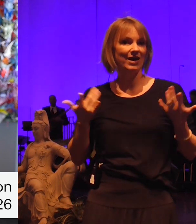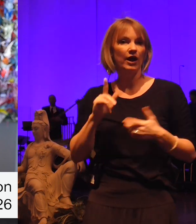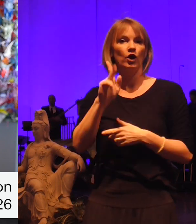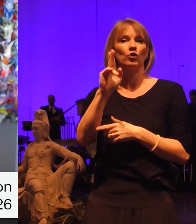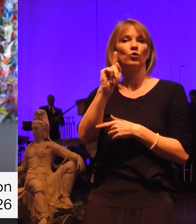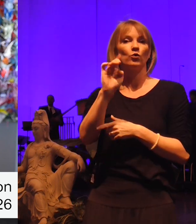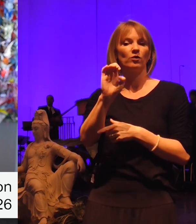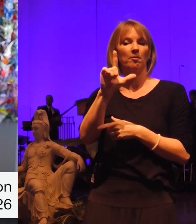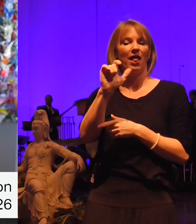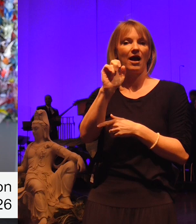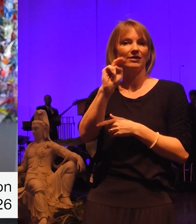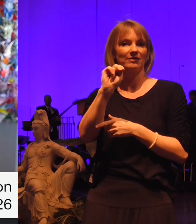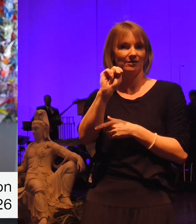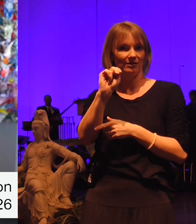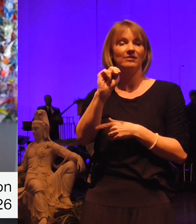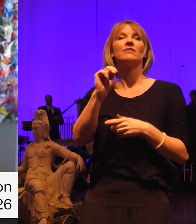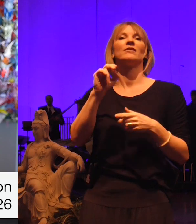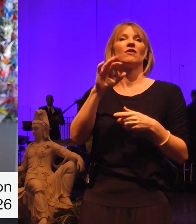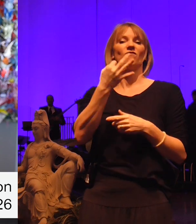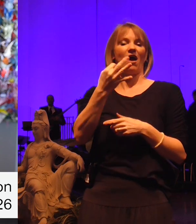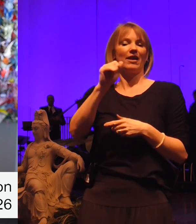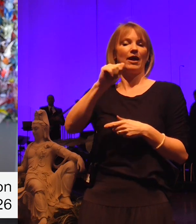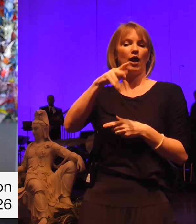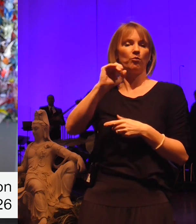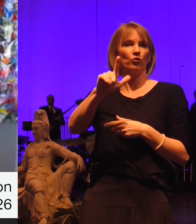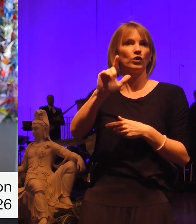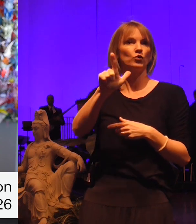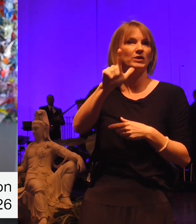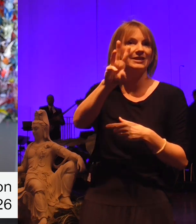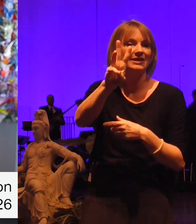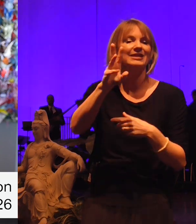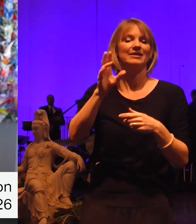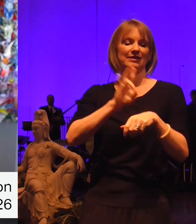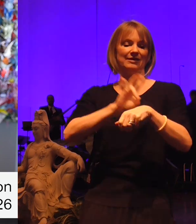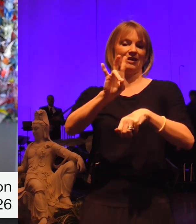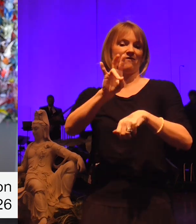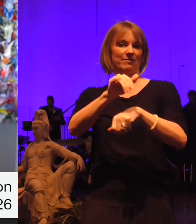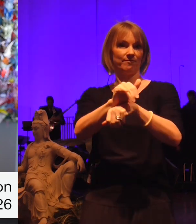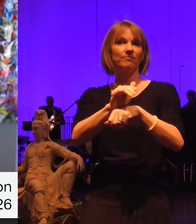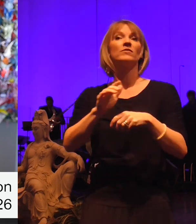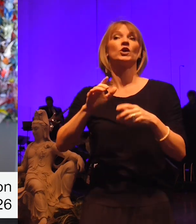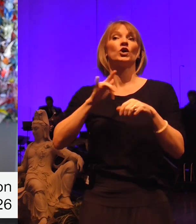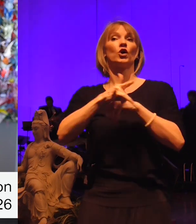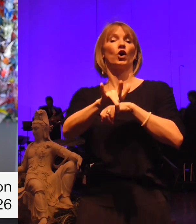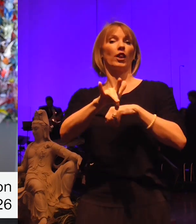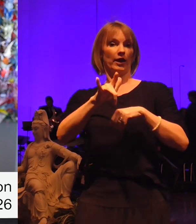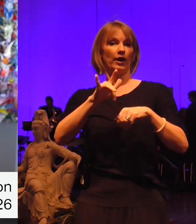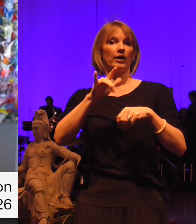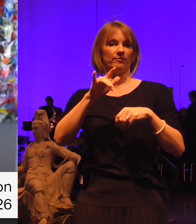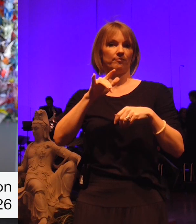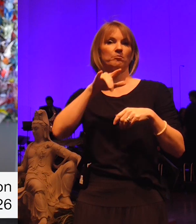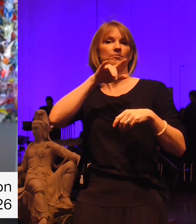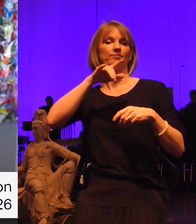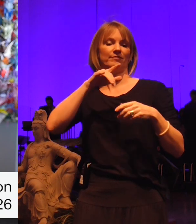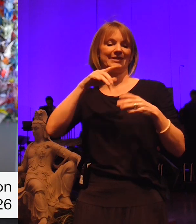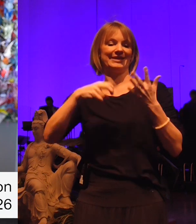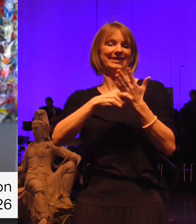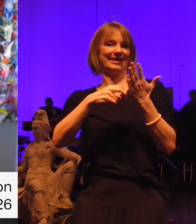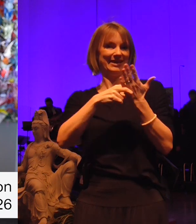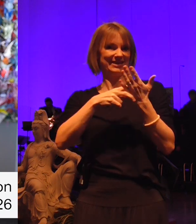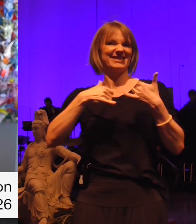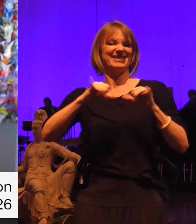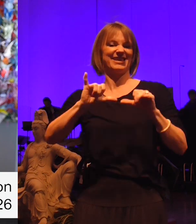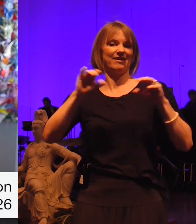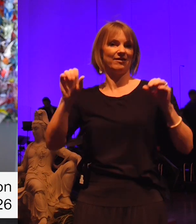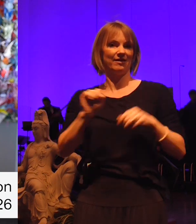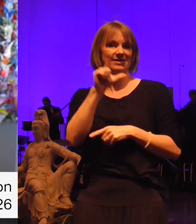Coot Blackson on Friday, April 26th, 7 p.m. Early bird tickets are still on sale until January 31st